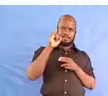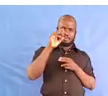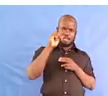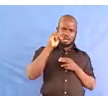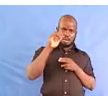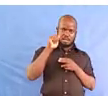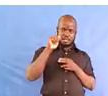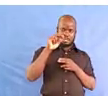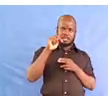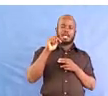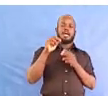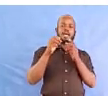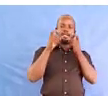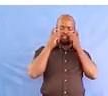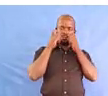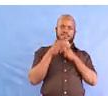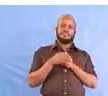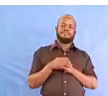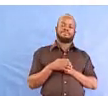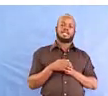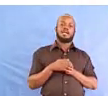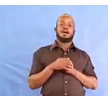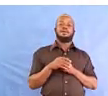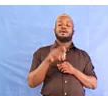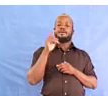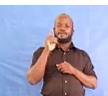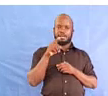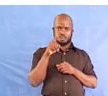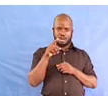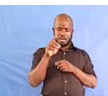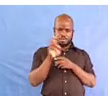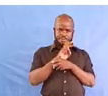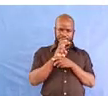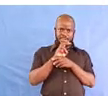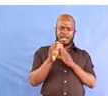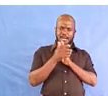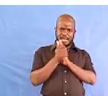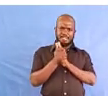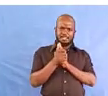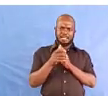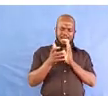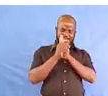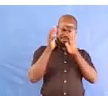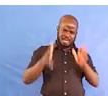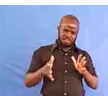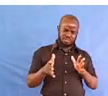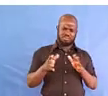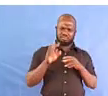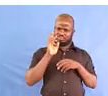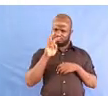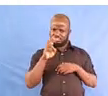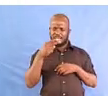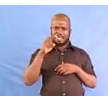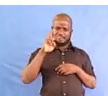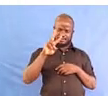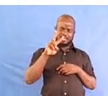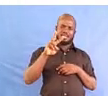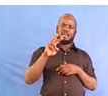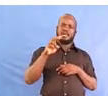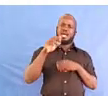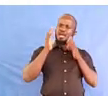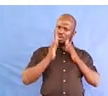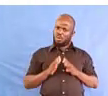result is called simian AIDS, and it parallels what we see in humans. This observation led scientists to suspect